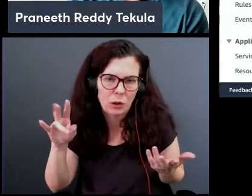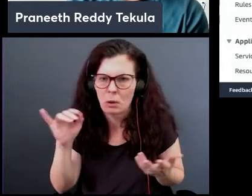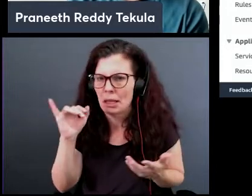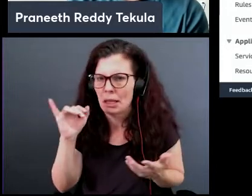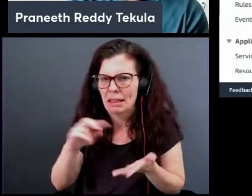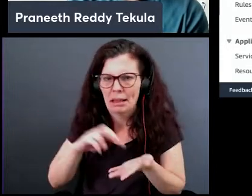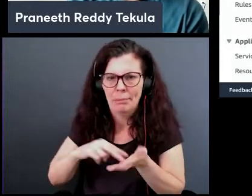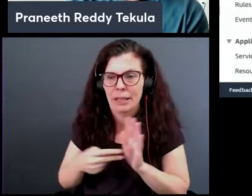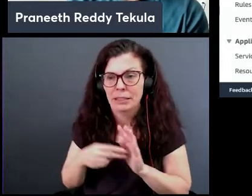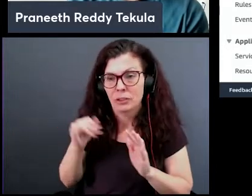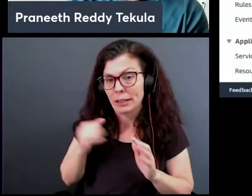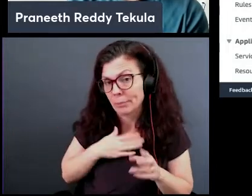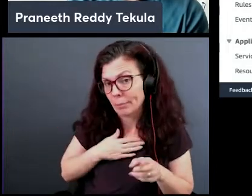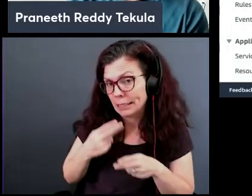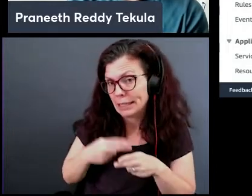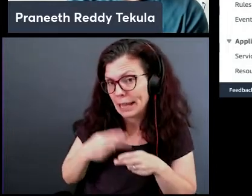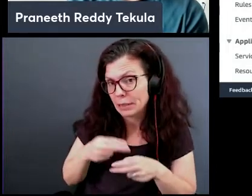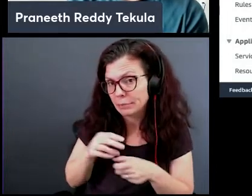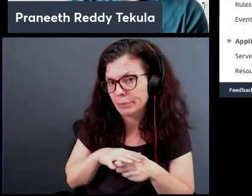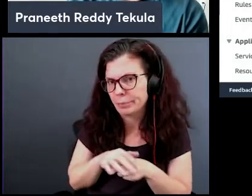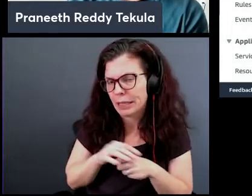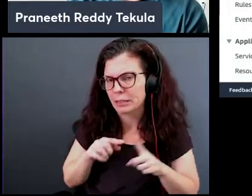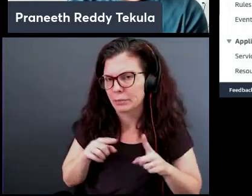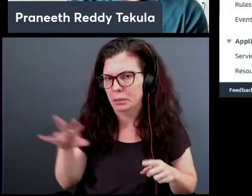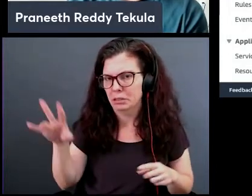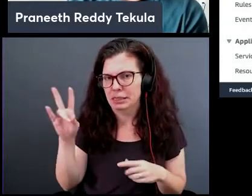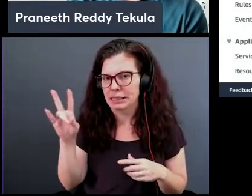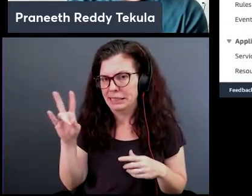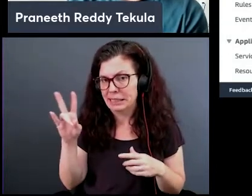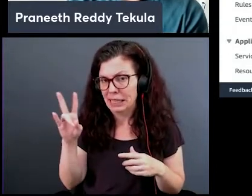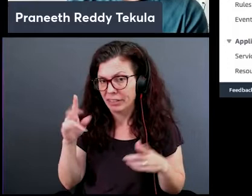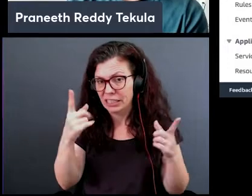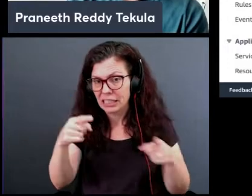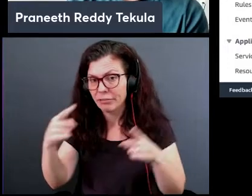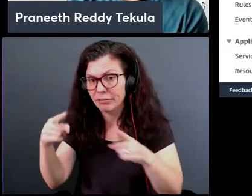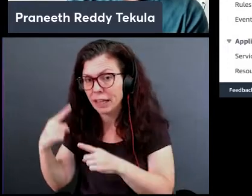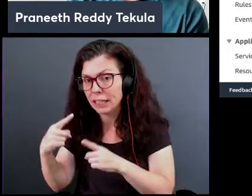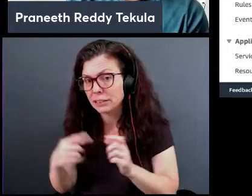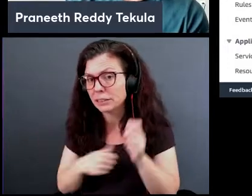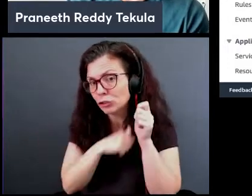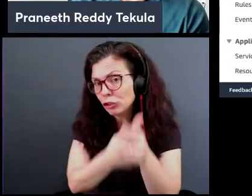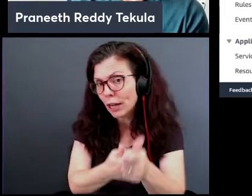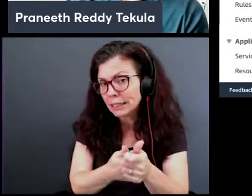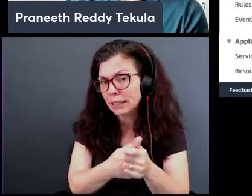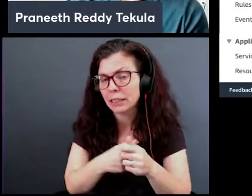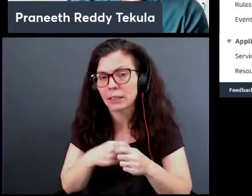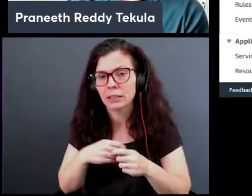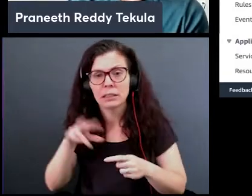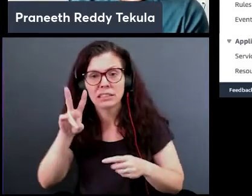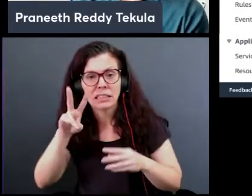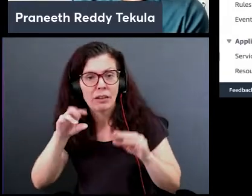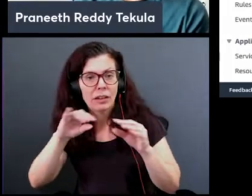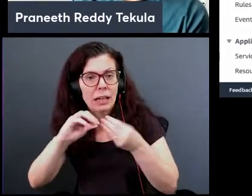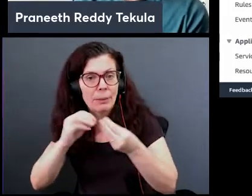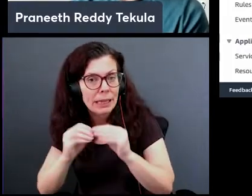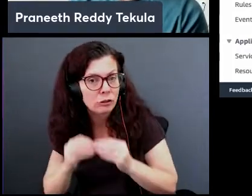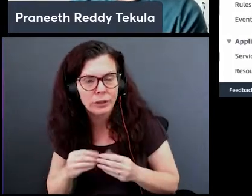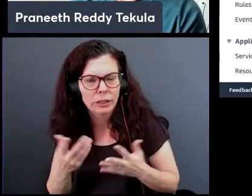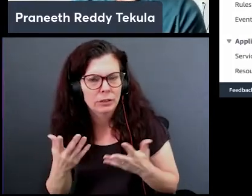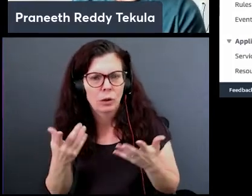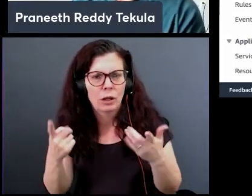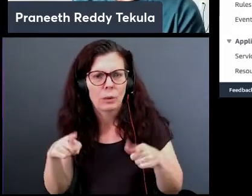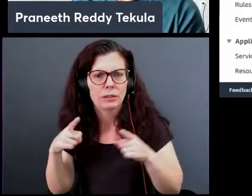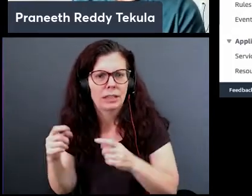Like so that's my namespace, and then there's like what, seven events that it's tracking, or 7 metrics, or what's going on here?